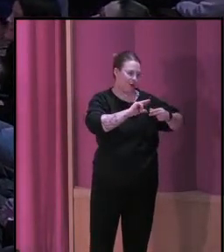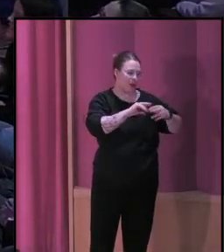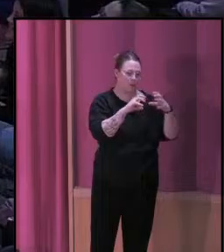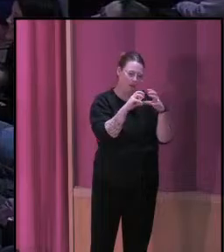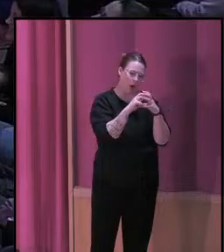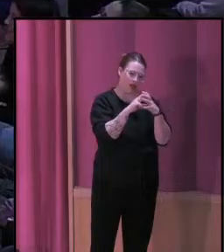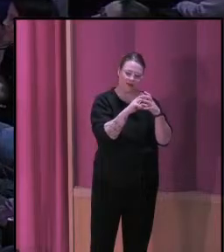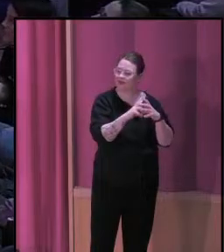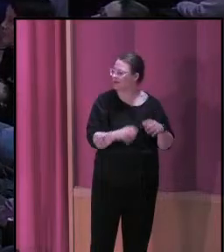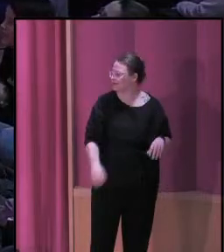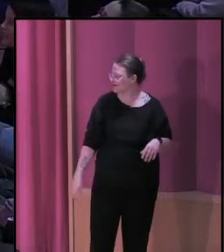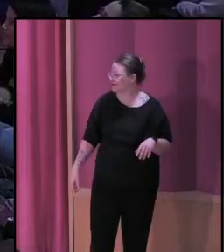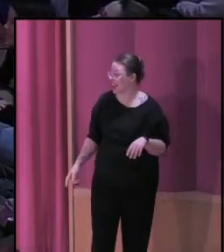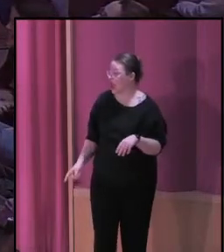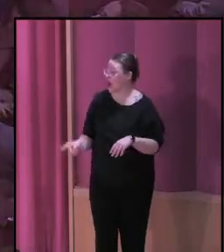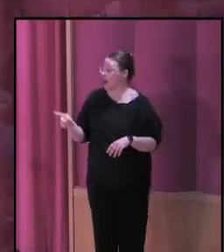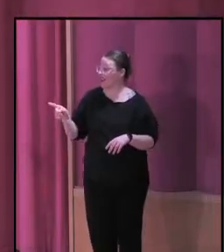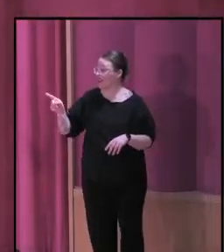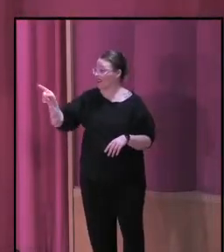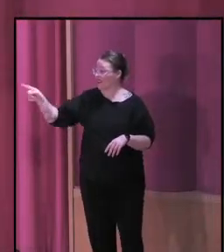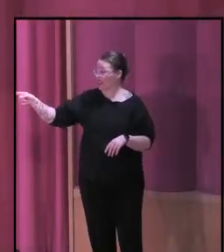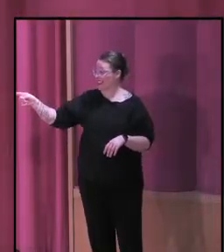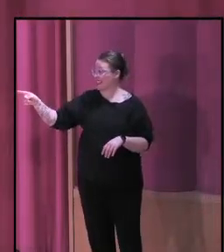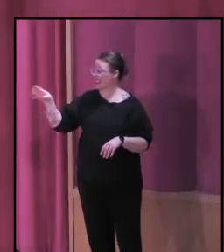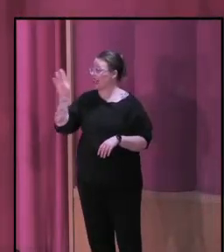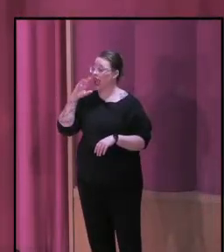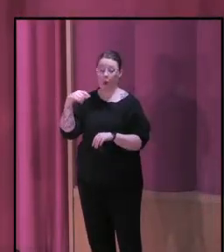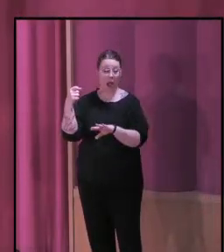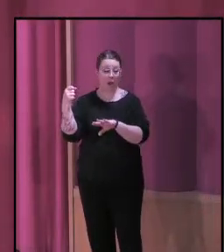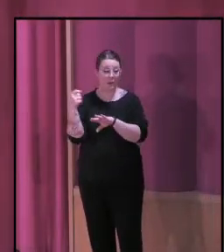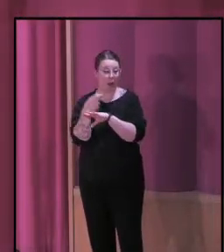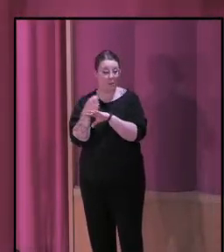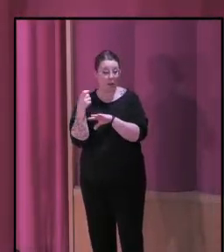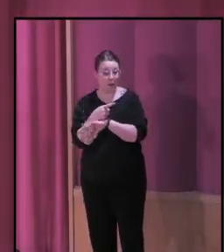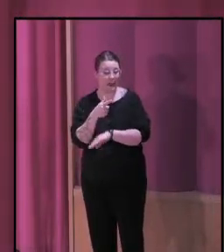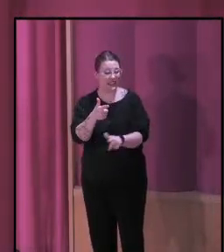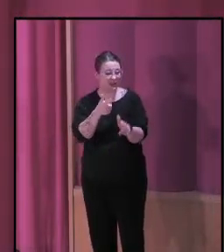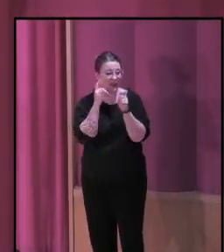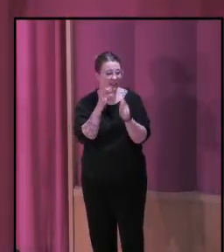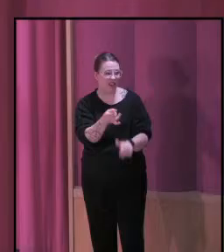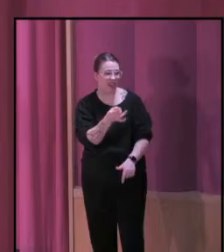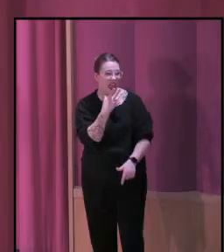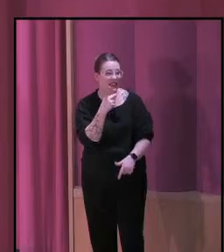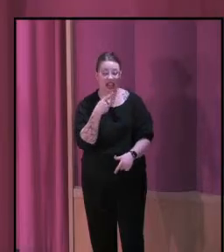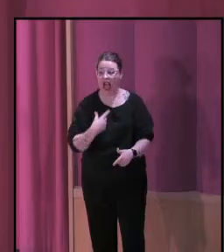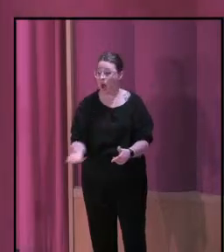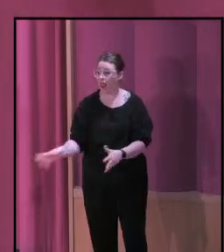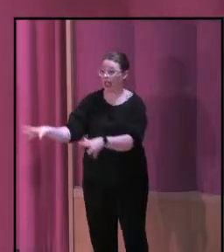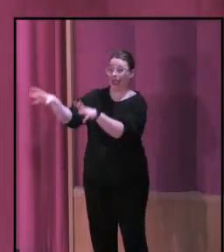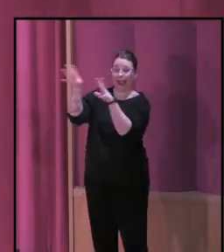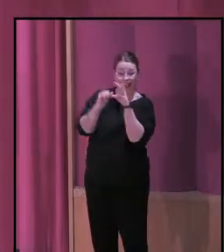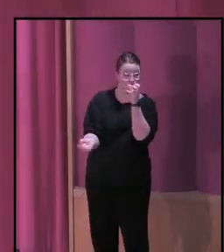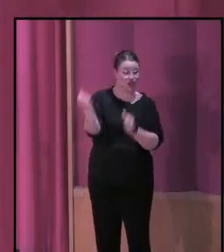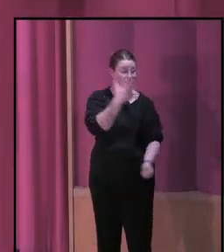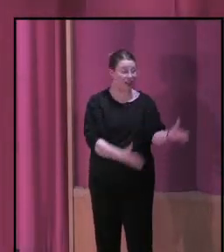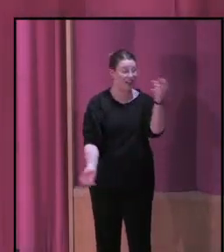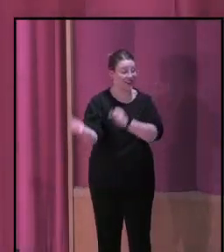boy is rigged up to fire the stand-ins at the speed of light right at me, and then I'll juggle them. How's that sound?